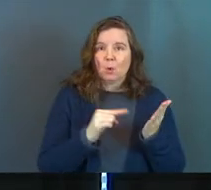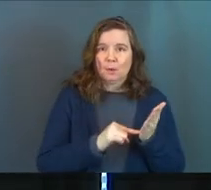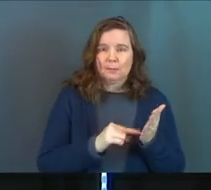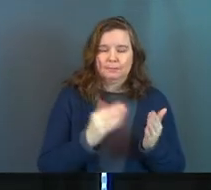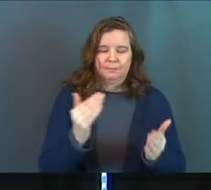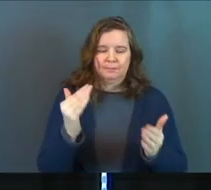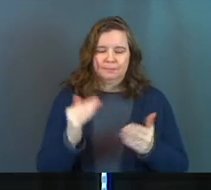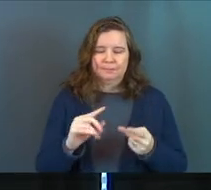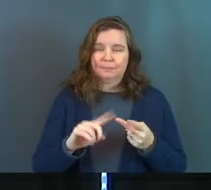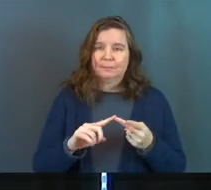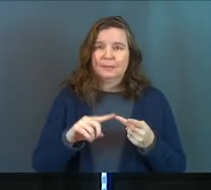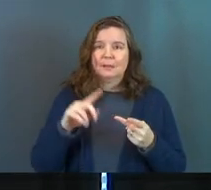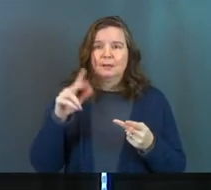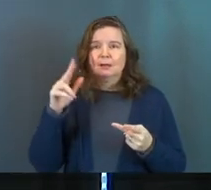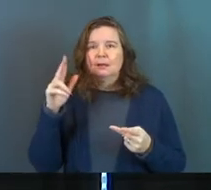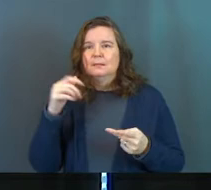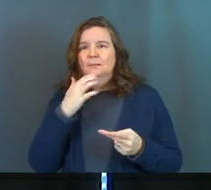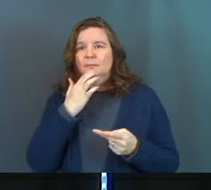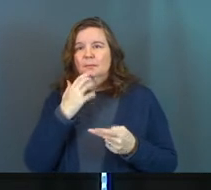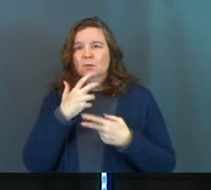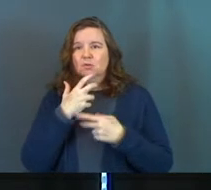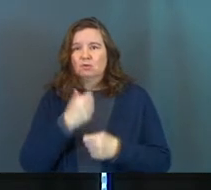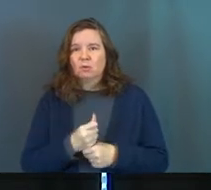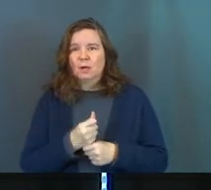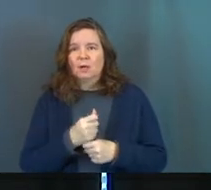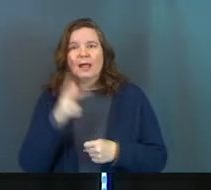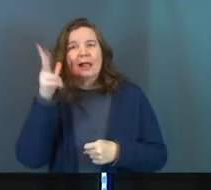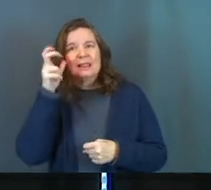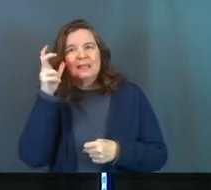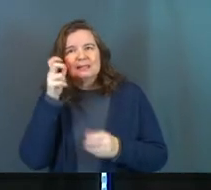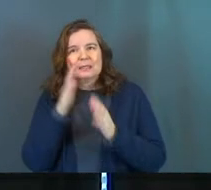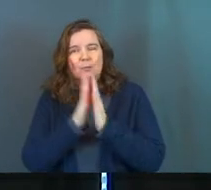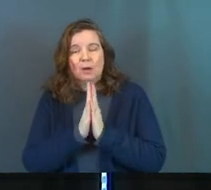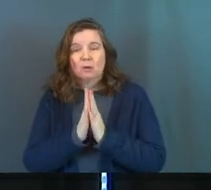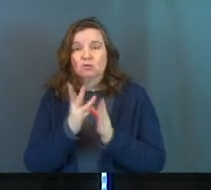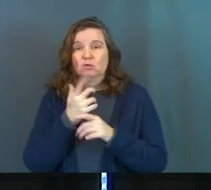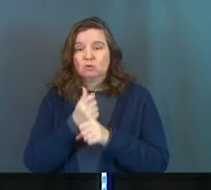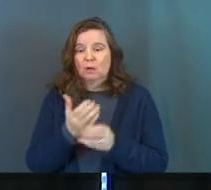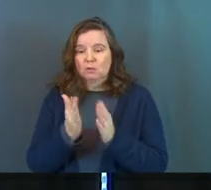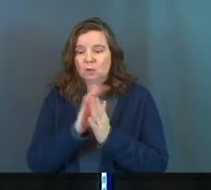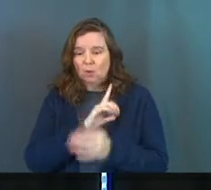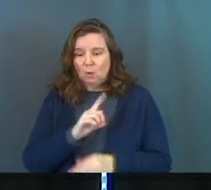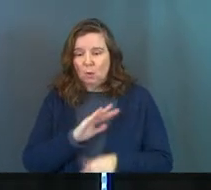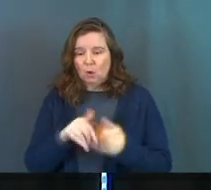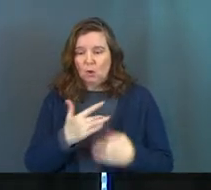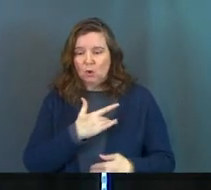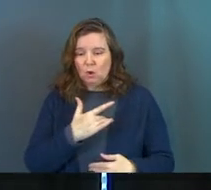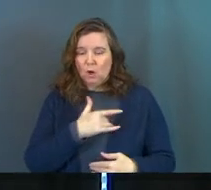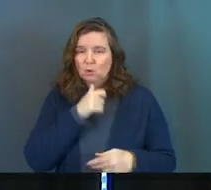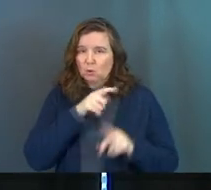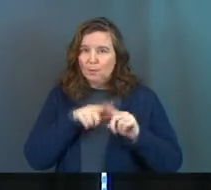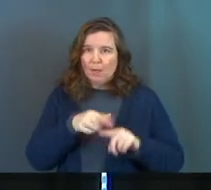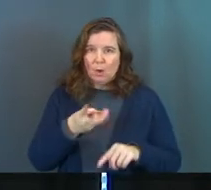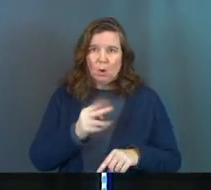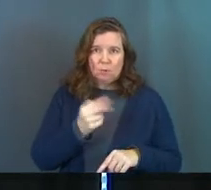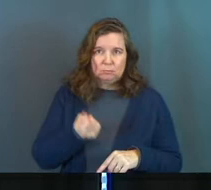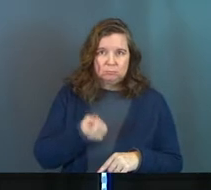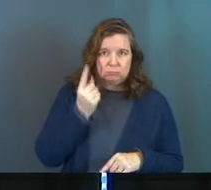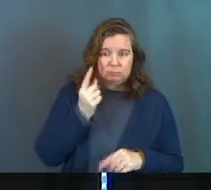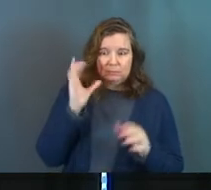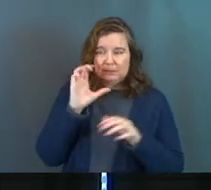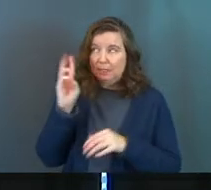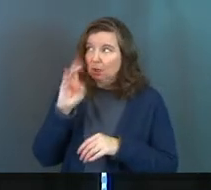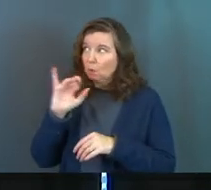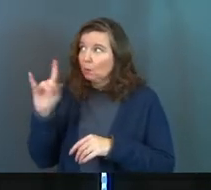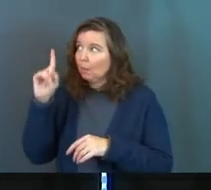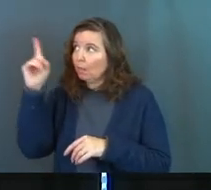Next, listening prayer. Proverbs 3:6, trust in the Lord with all your heart. Do not depend on your own understanding. Seek his will in all you do, and he will